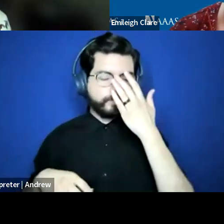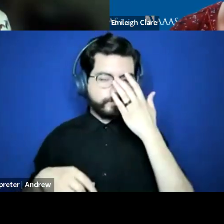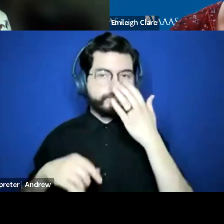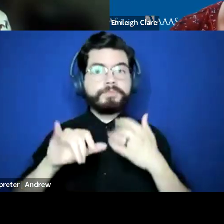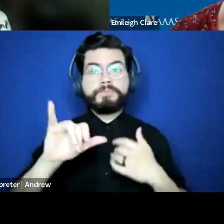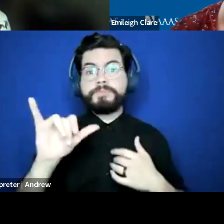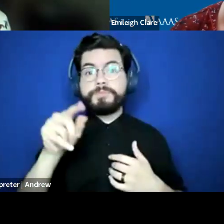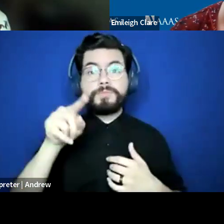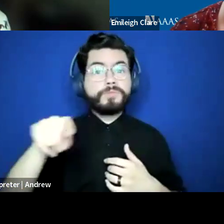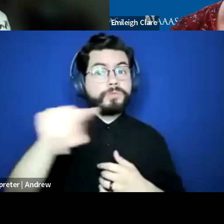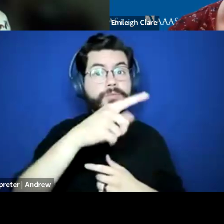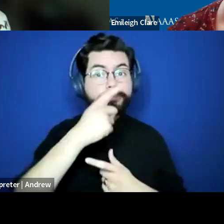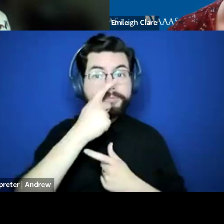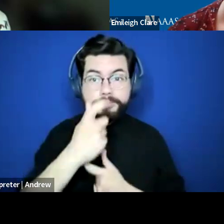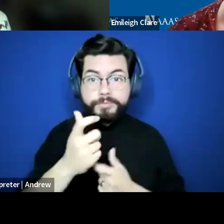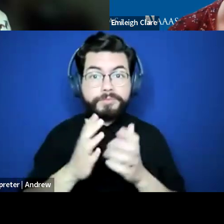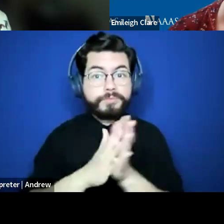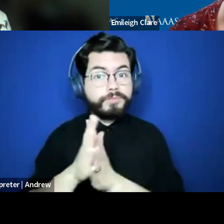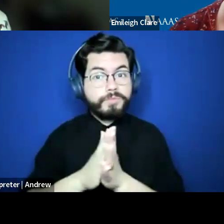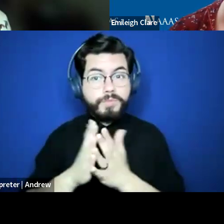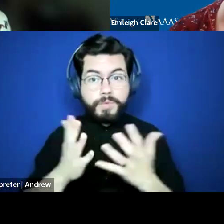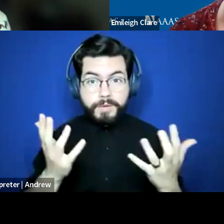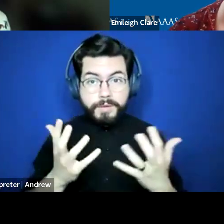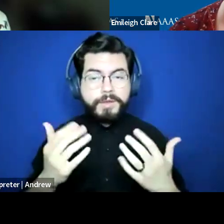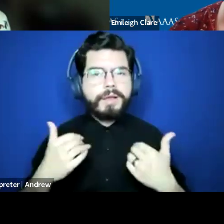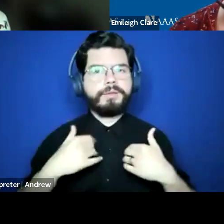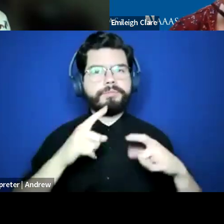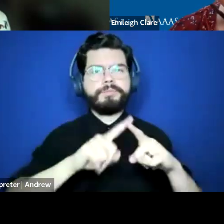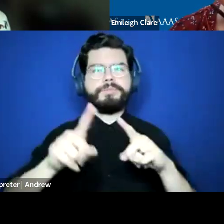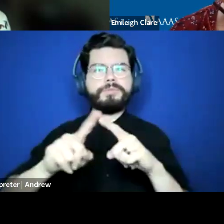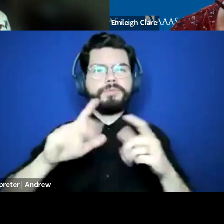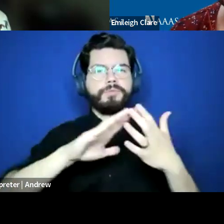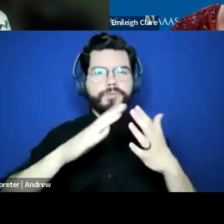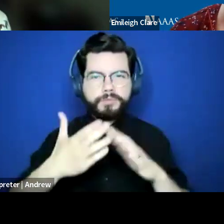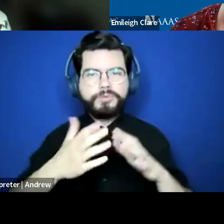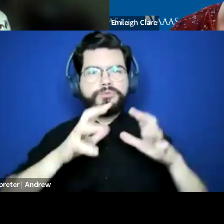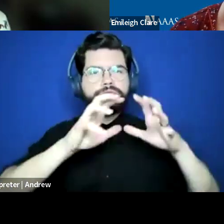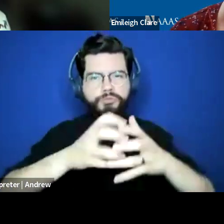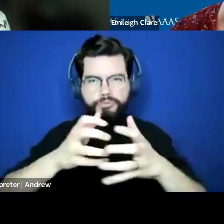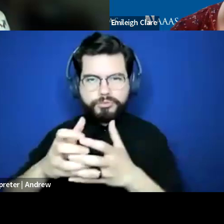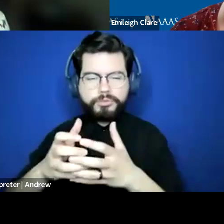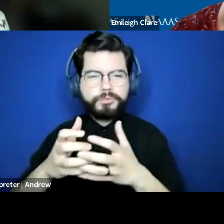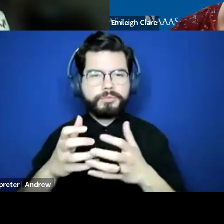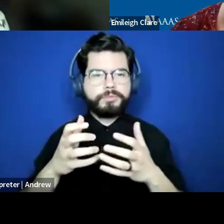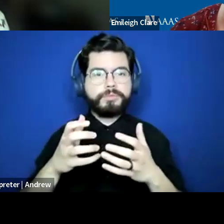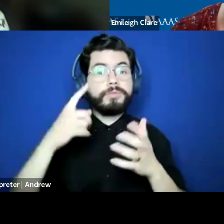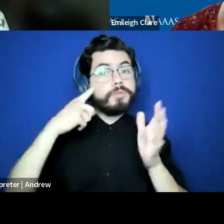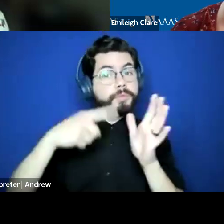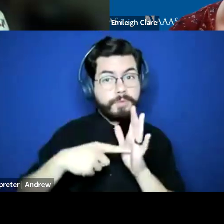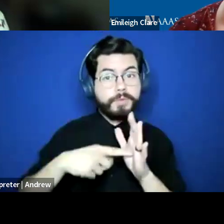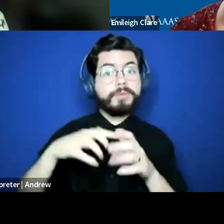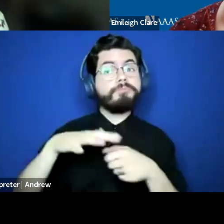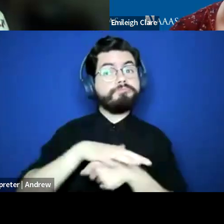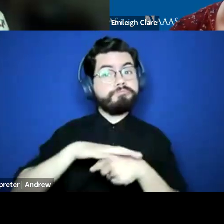interest you have, there's different, communities and groups beyond the sections. Like, we also have a local science